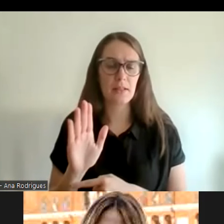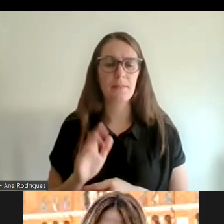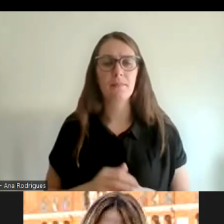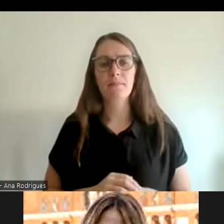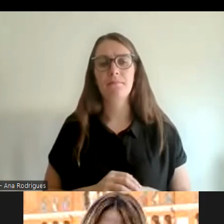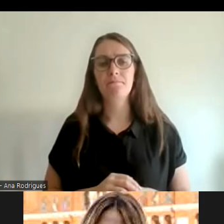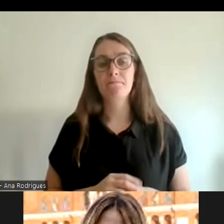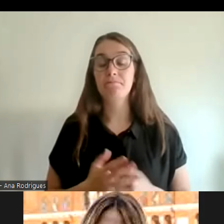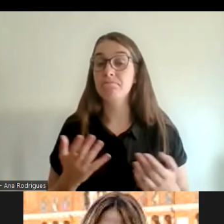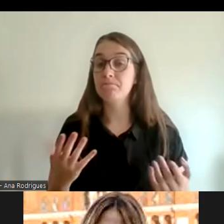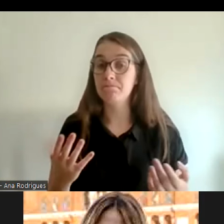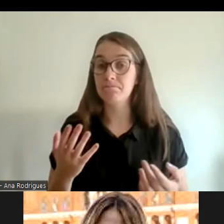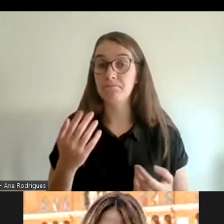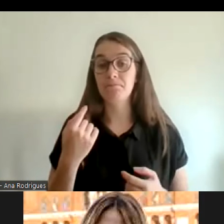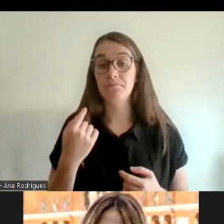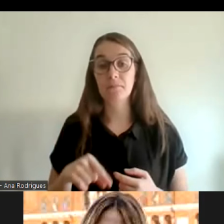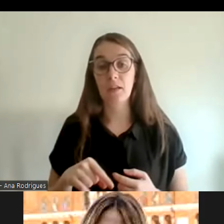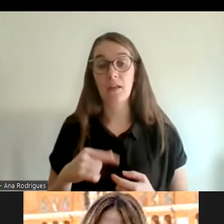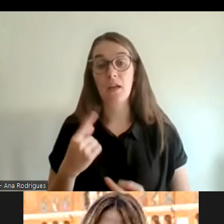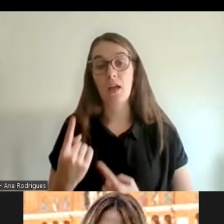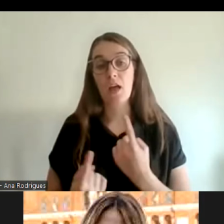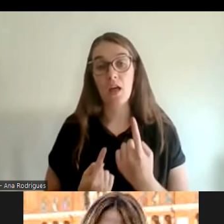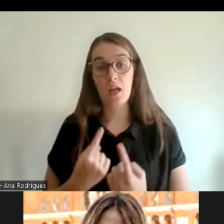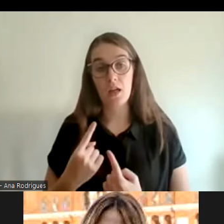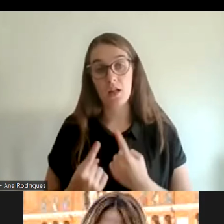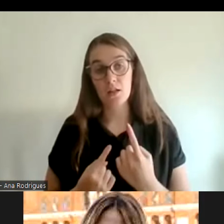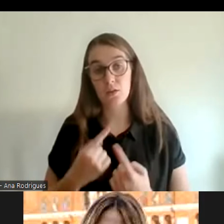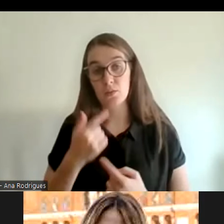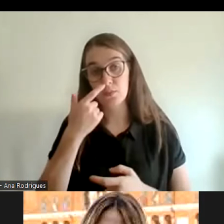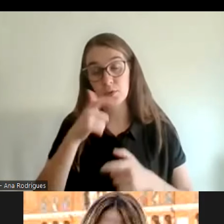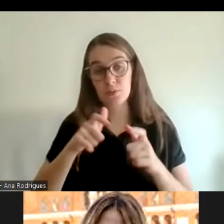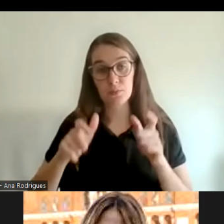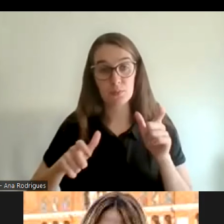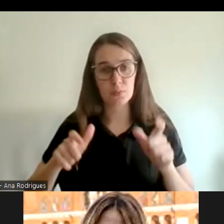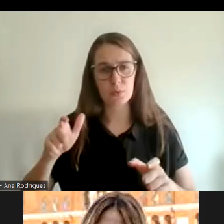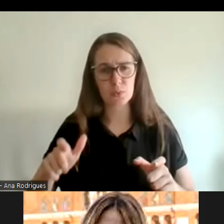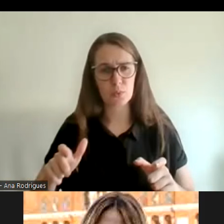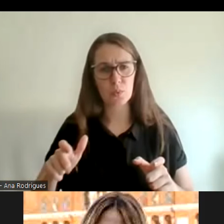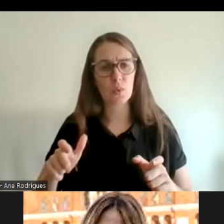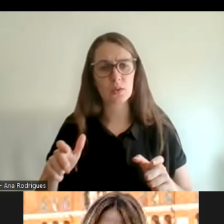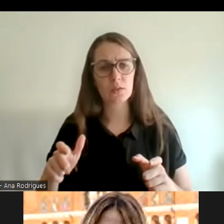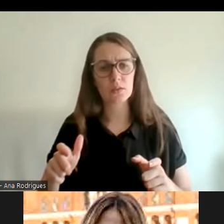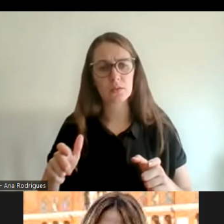they will be depressed, but maybe they can